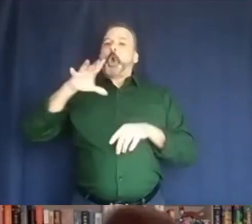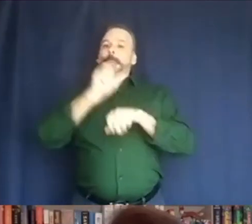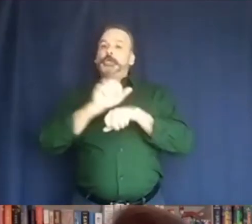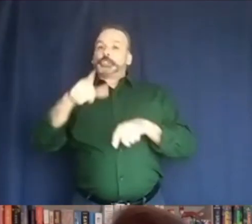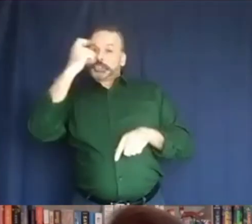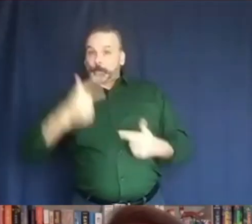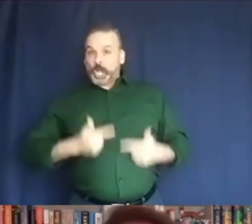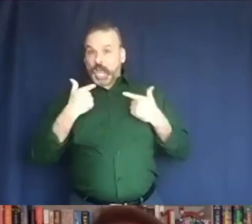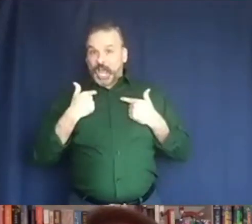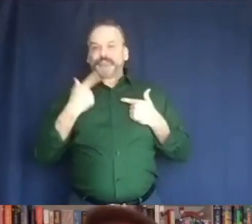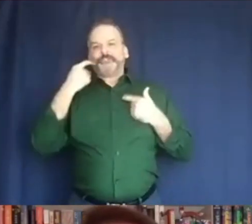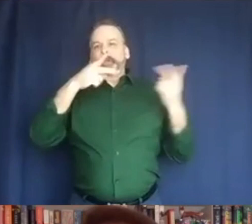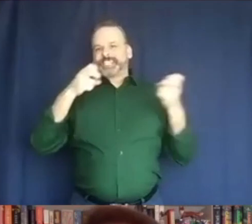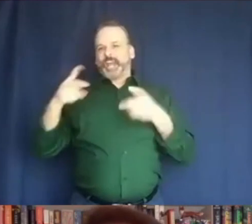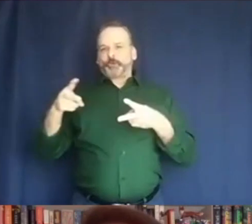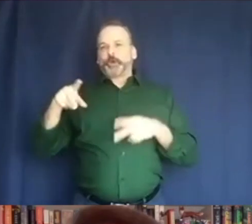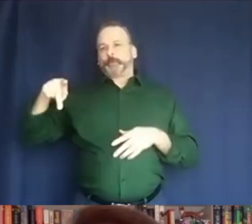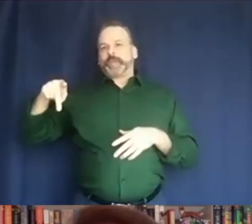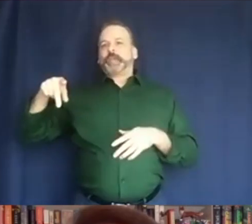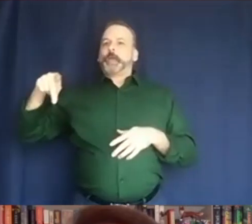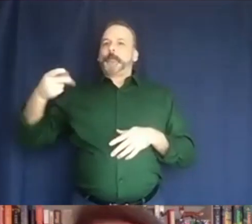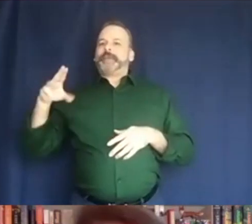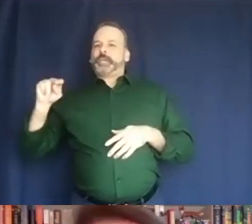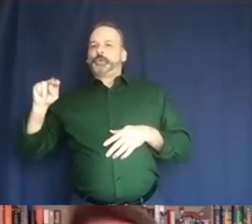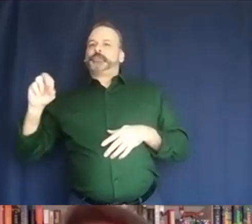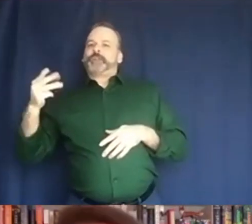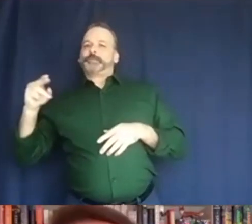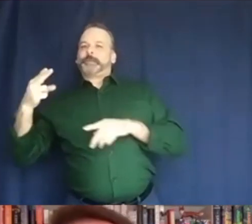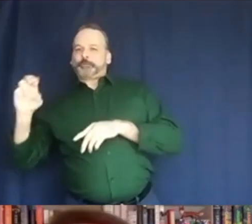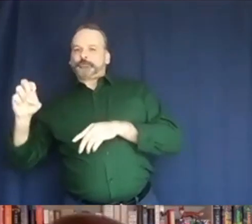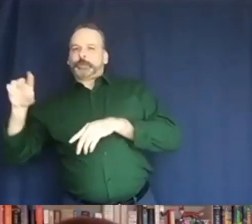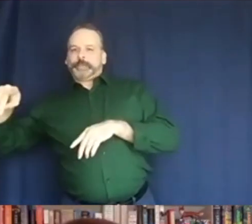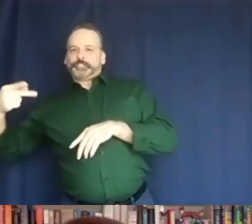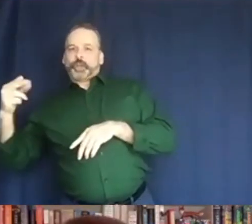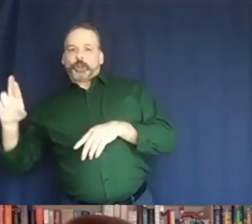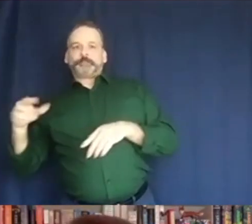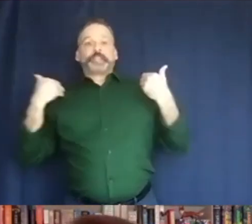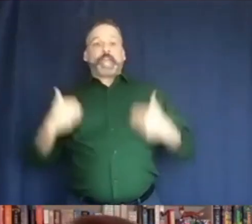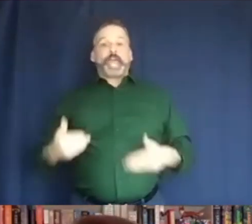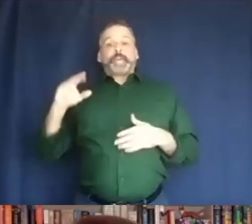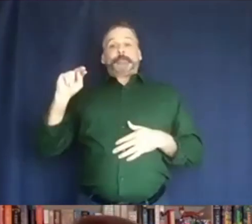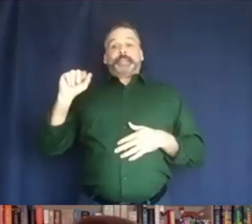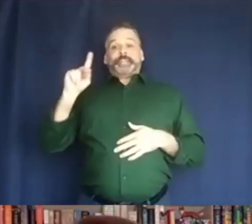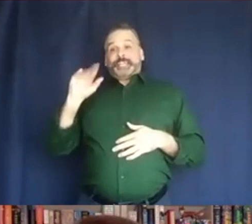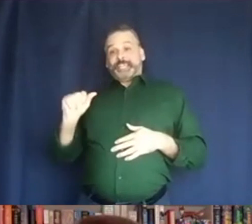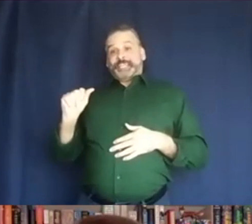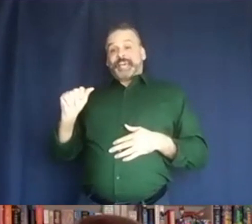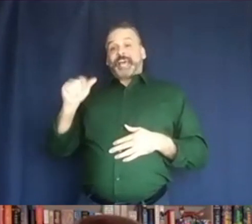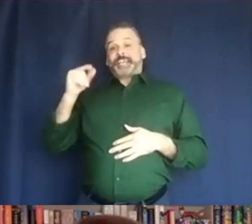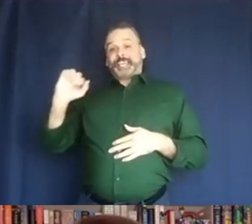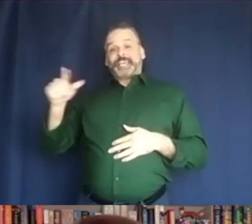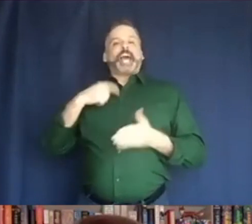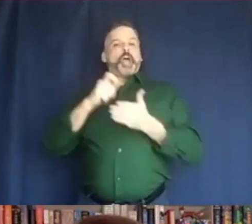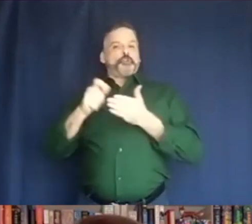Then let's go to Nikita. Oh, hello. I'm Nikita Gill, and I mainly write poetry. The